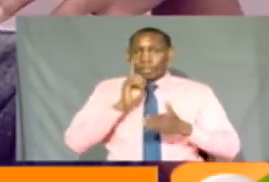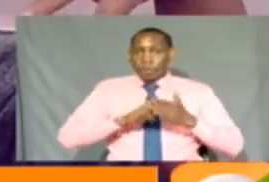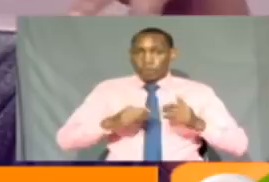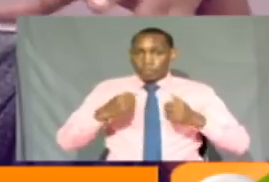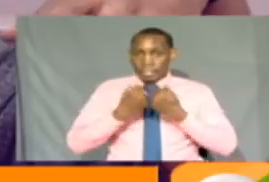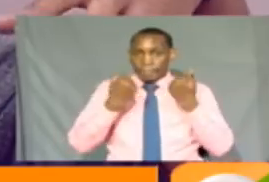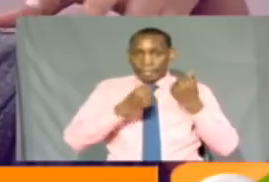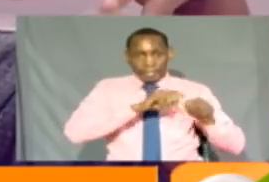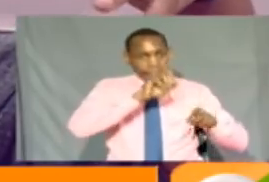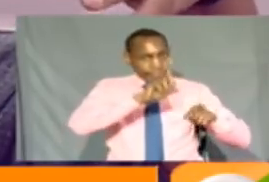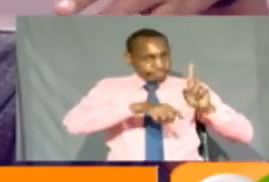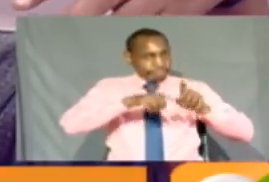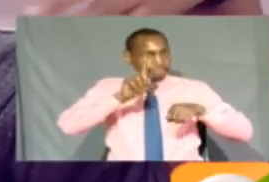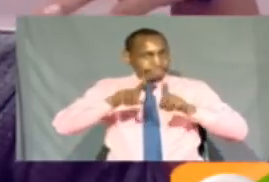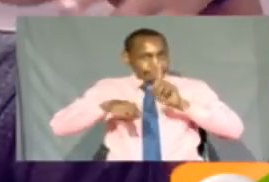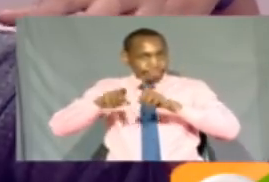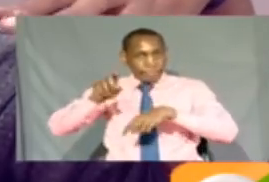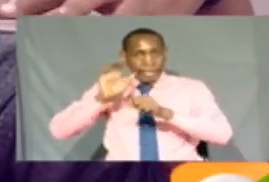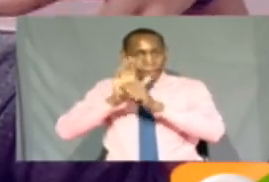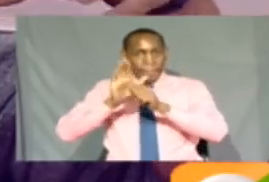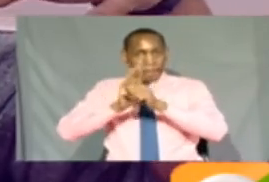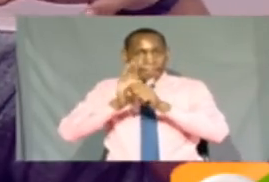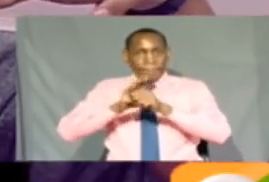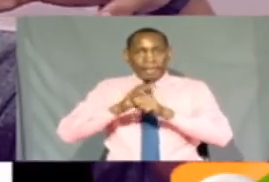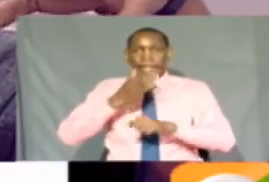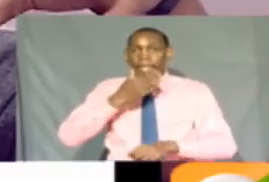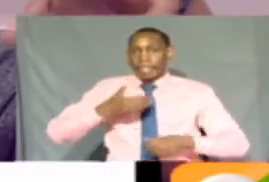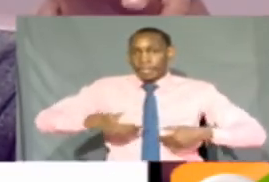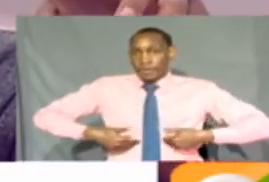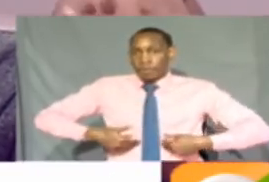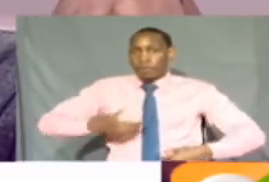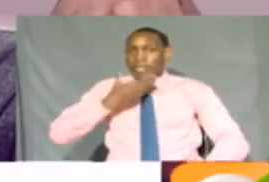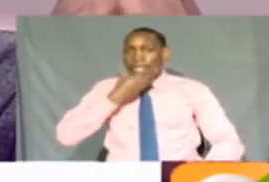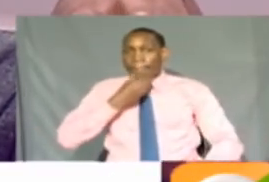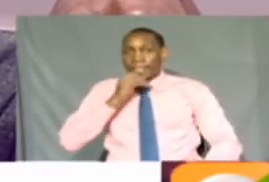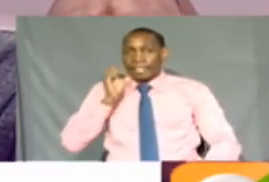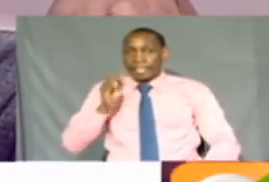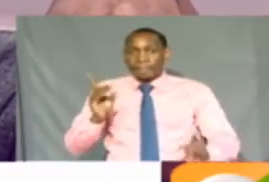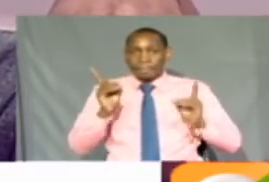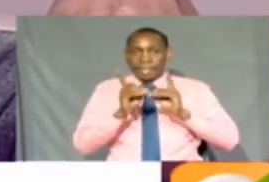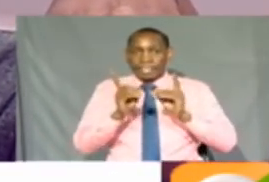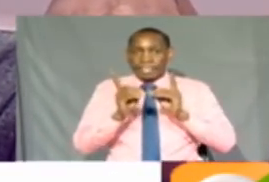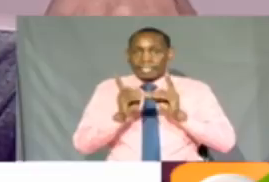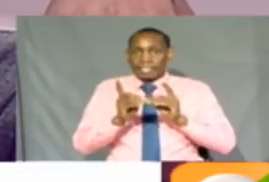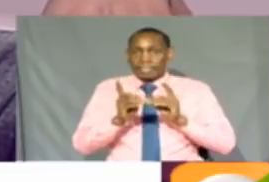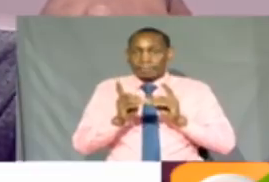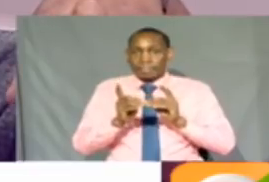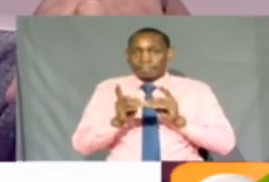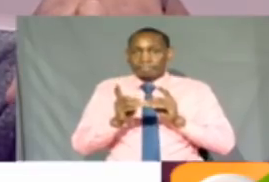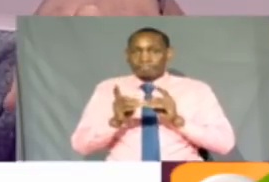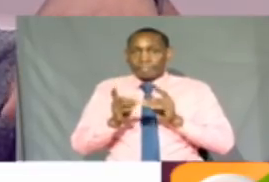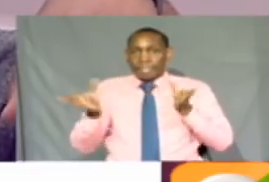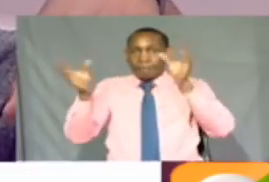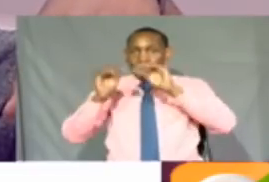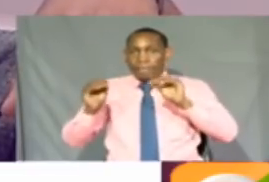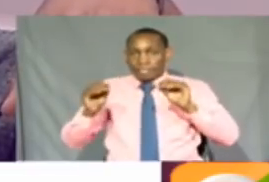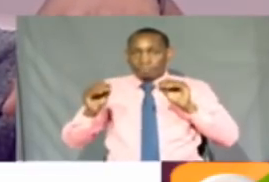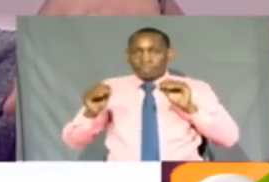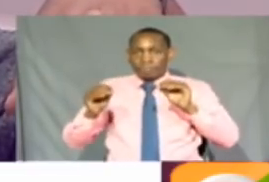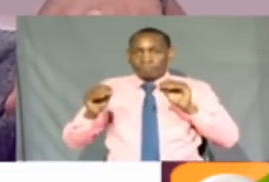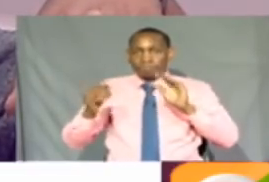that the dynamics is that for many young men, if you're dating becomes a budget item in your actual